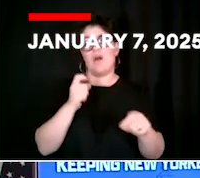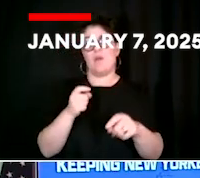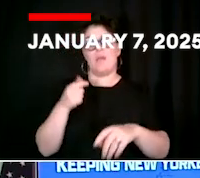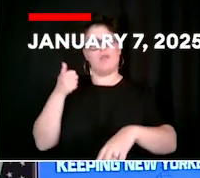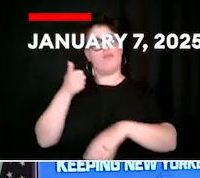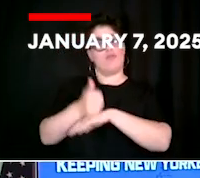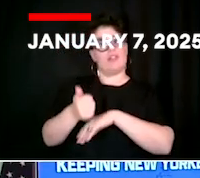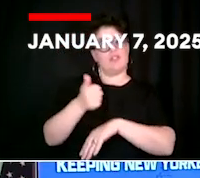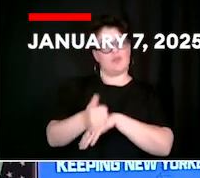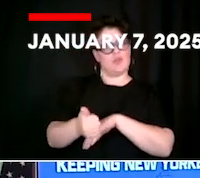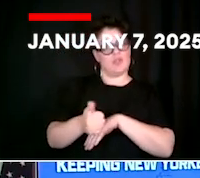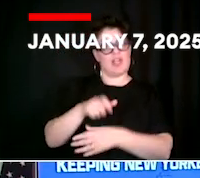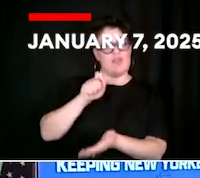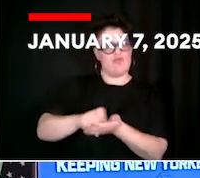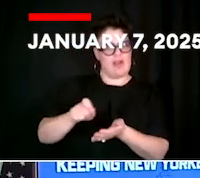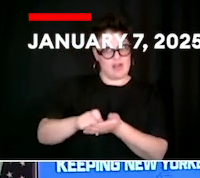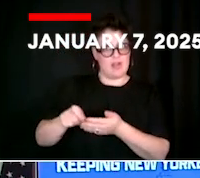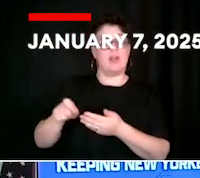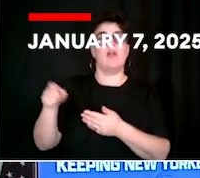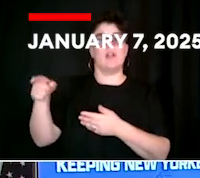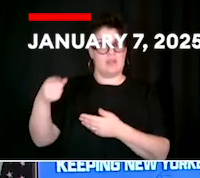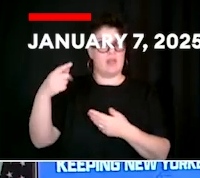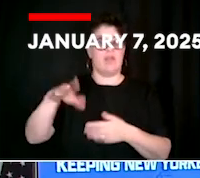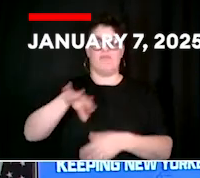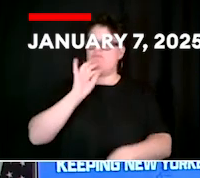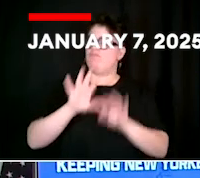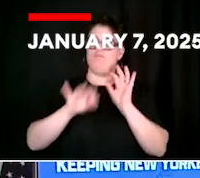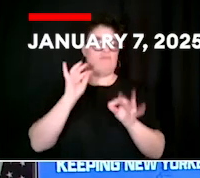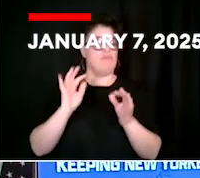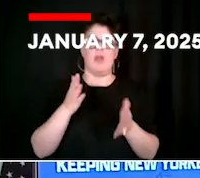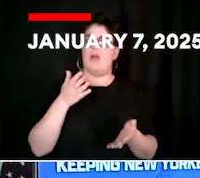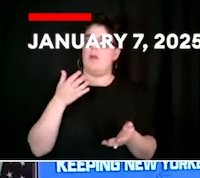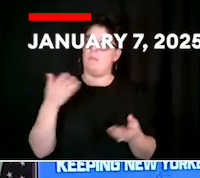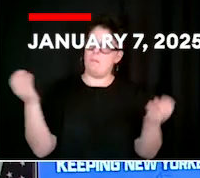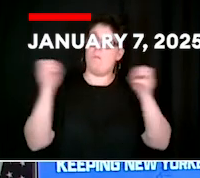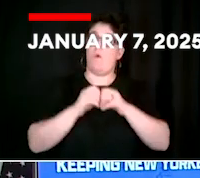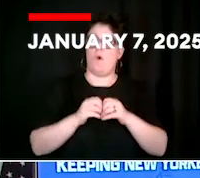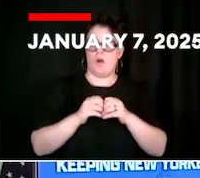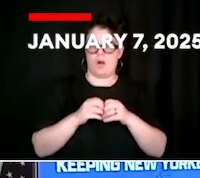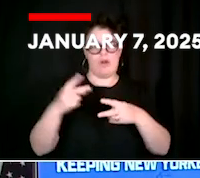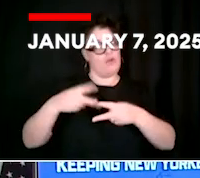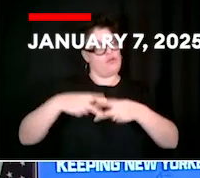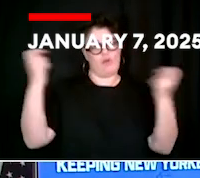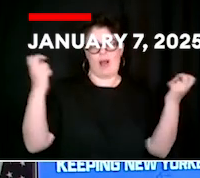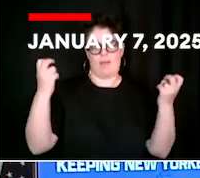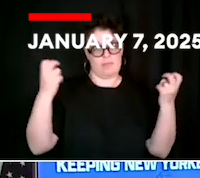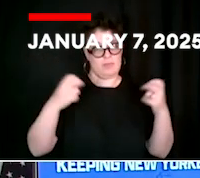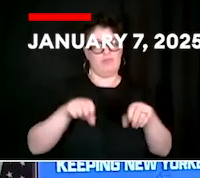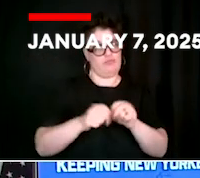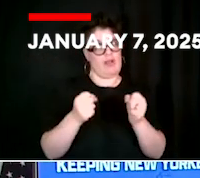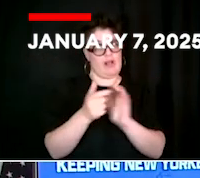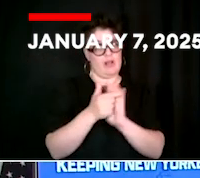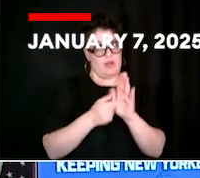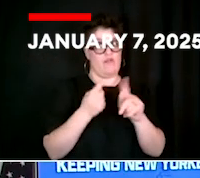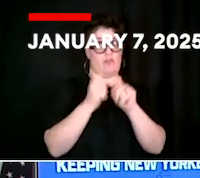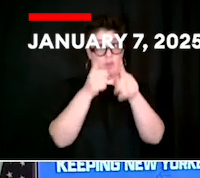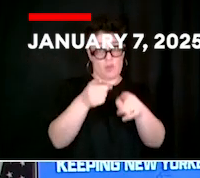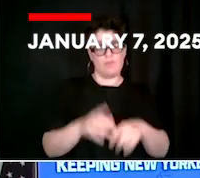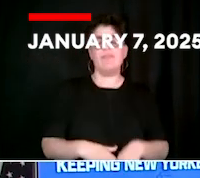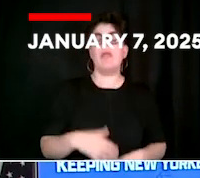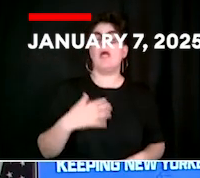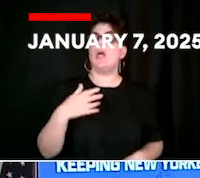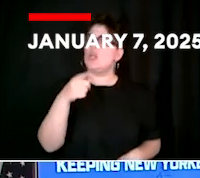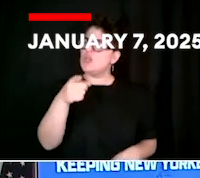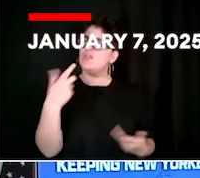have uncovered additional criminal wrongdoing by you. I just have 2 questions. One is, have you ever asked any potential witnesses in